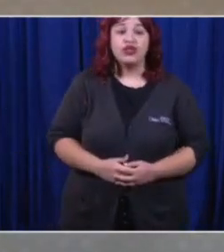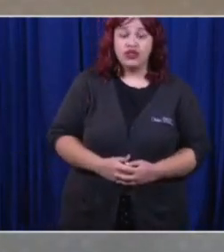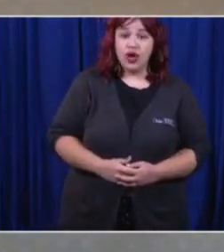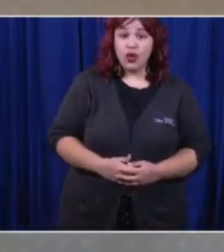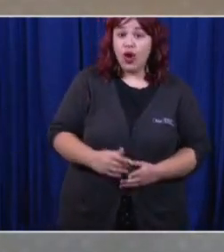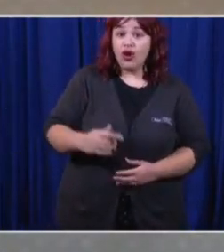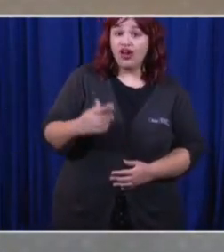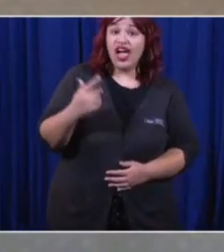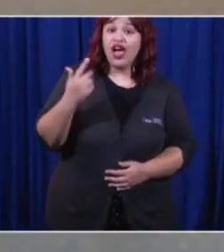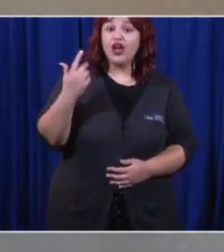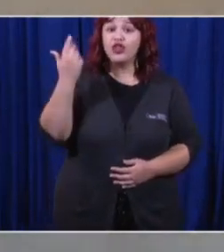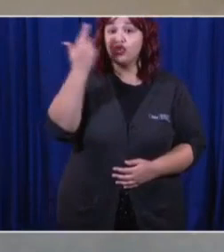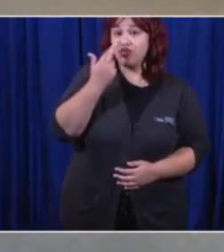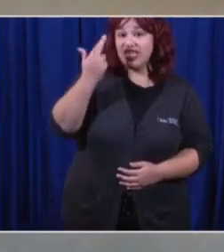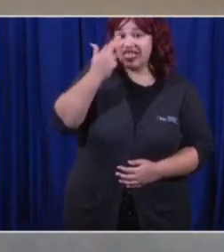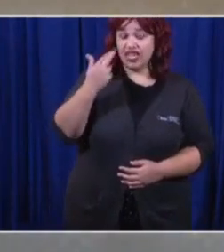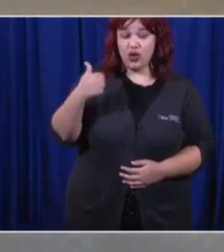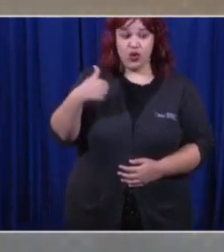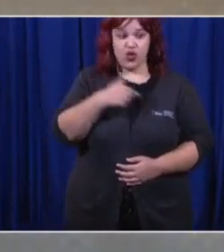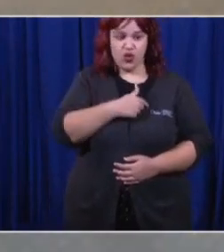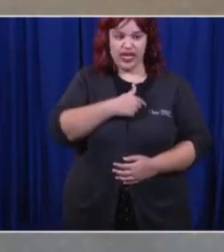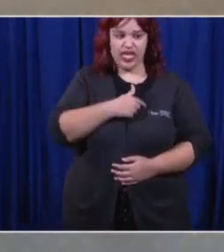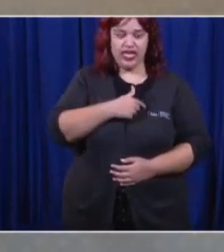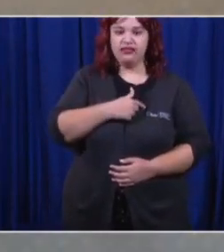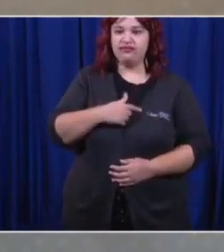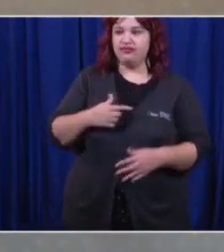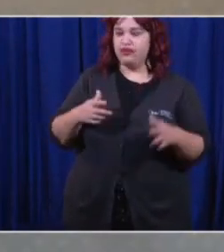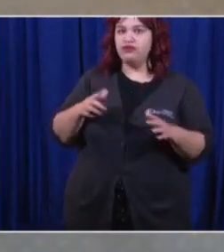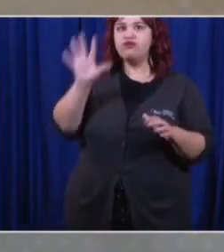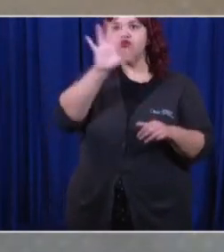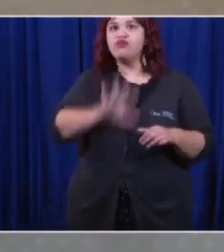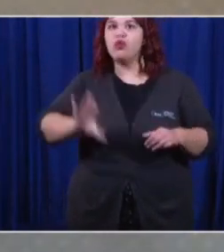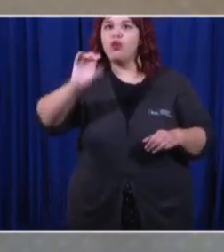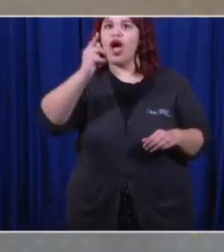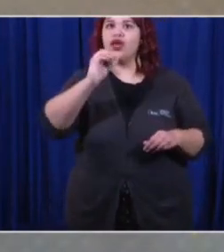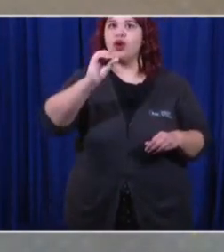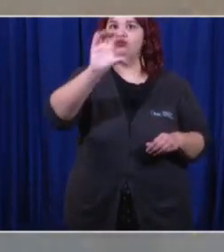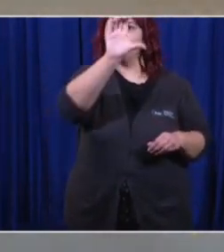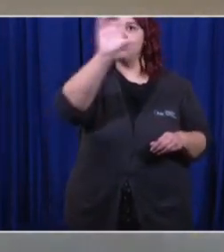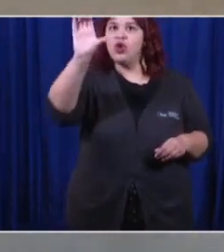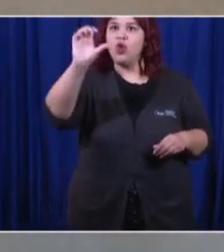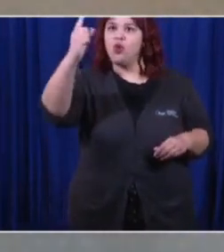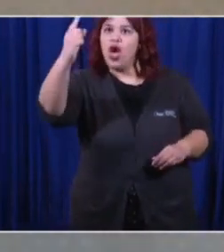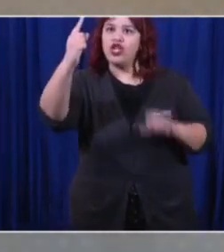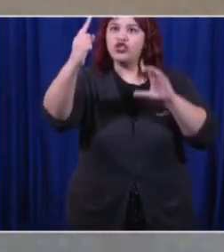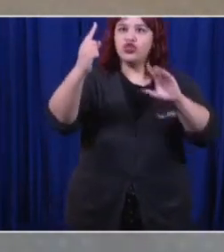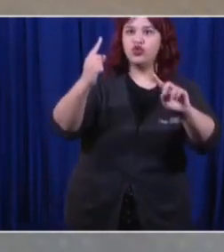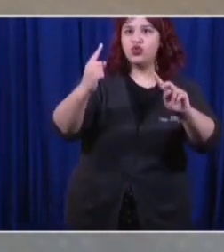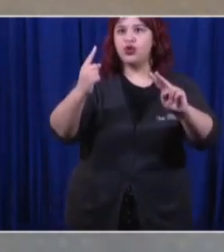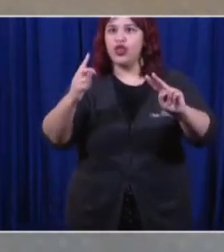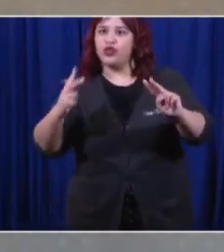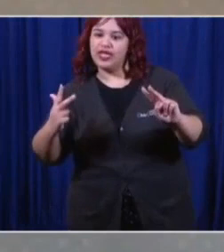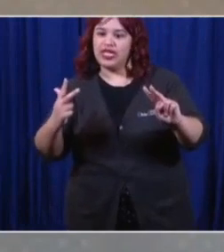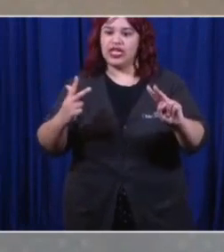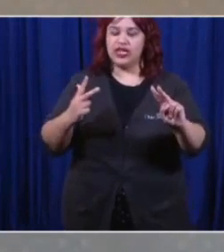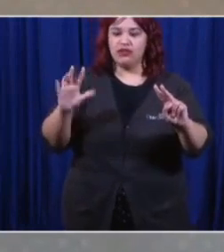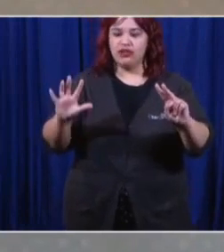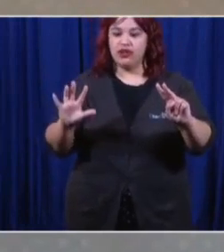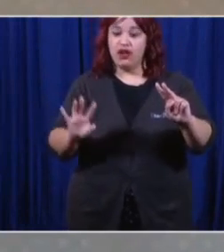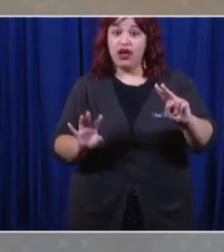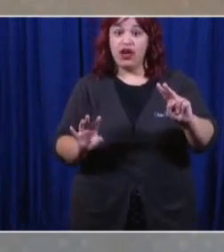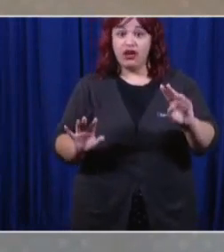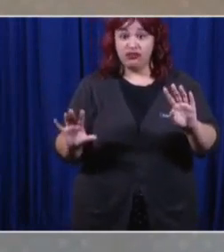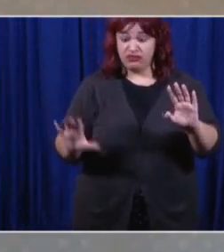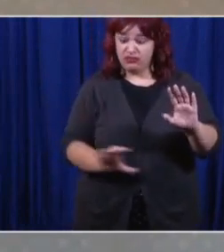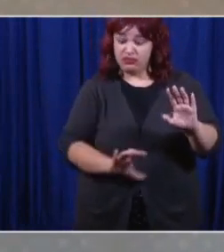zones was to make sure that we could load balance across the systems. So in the northern zone, I know in zone 2 and zone